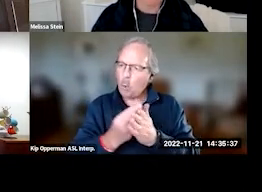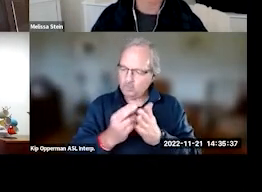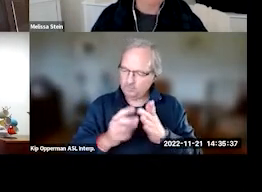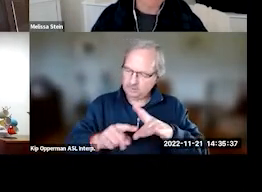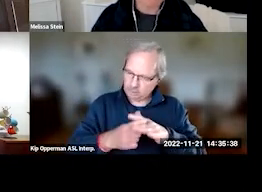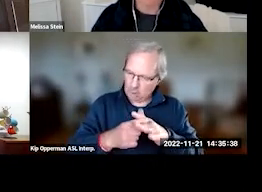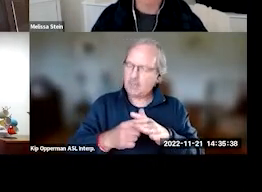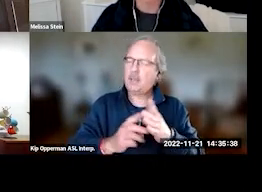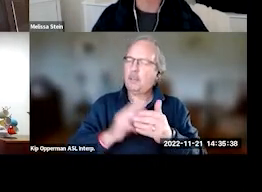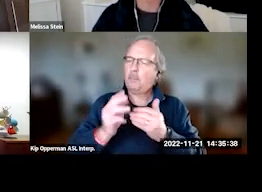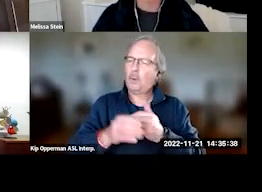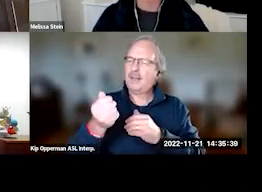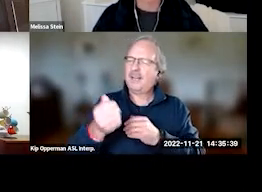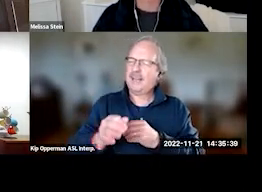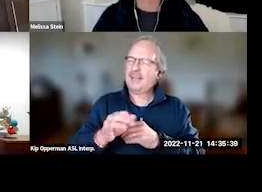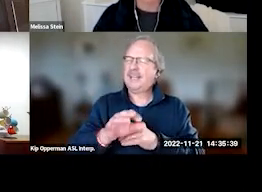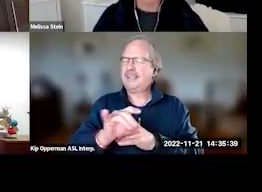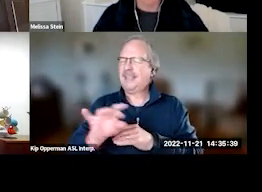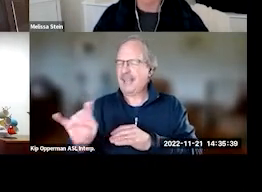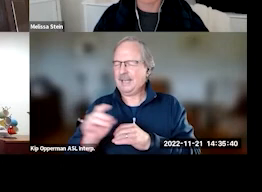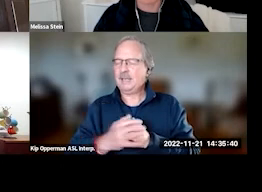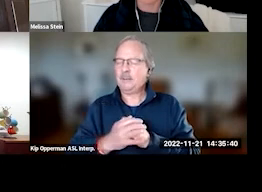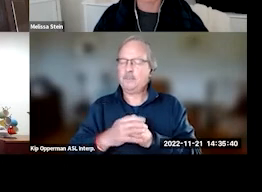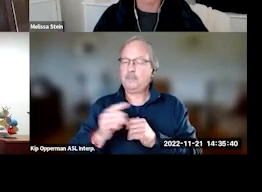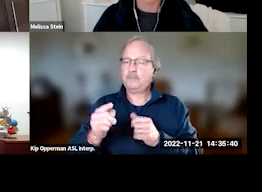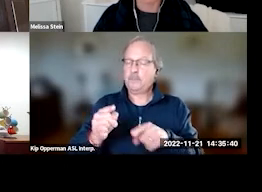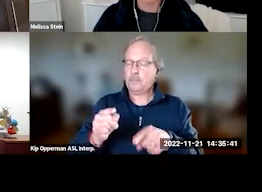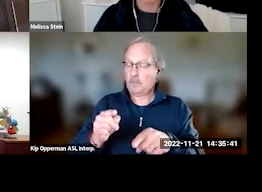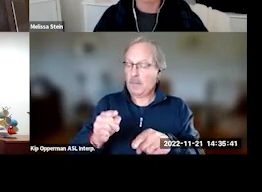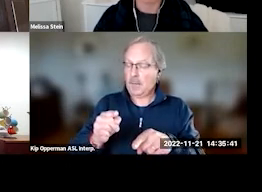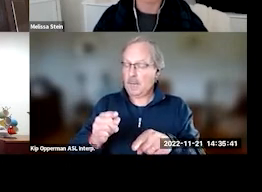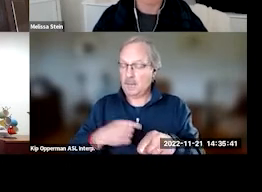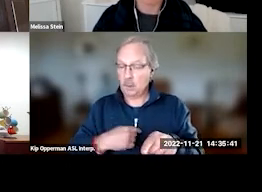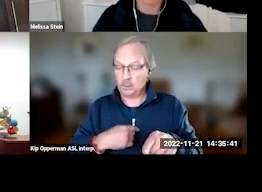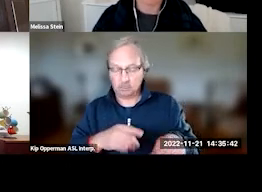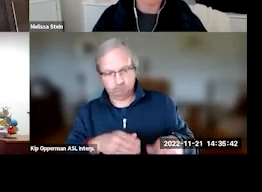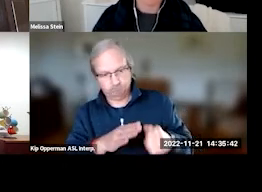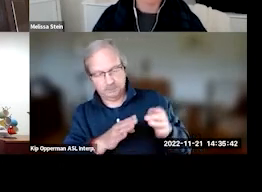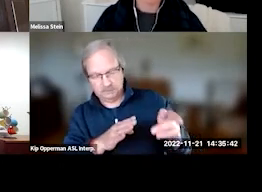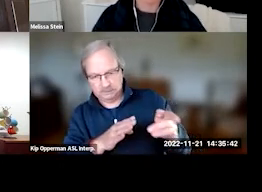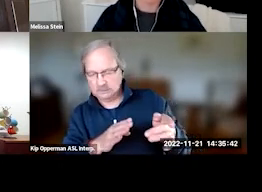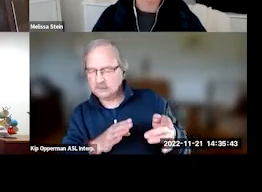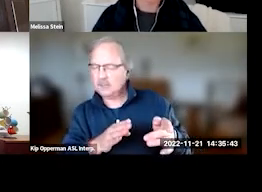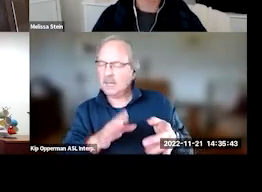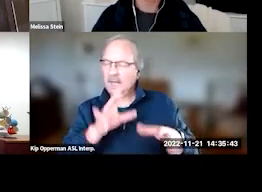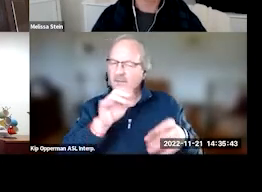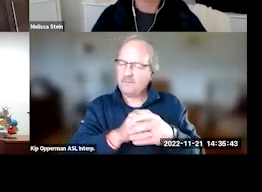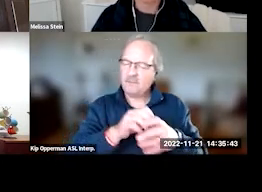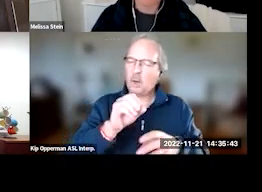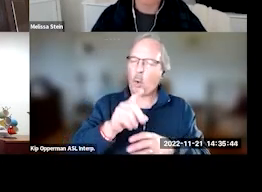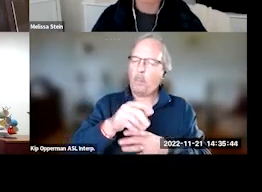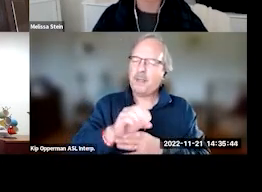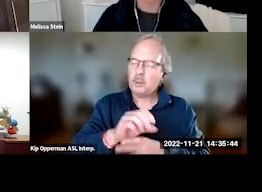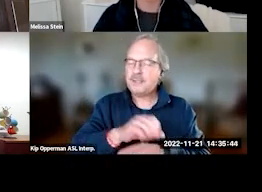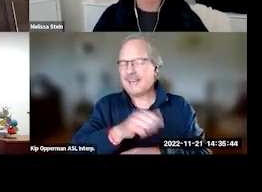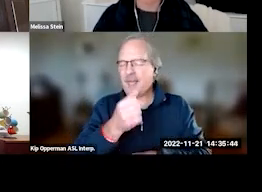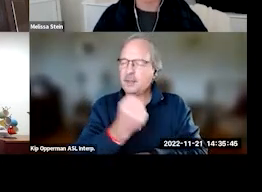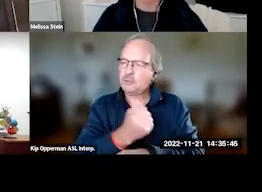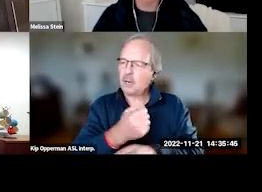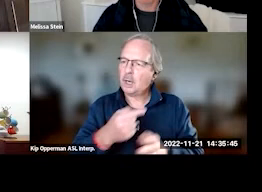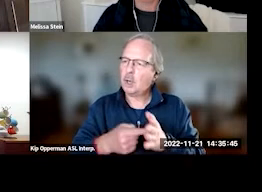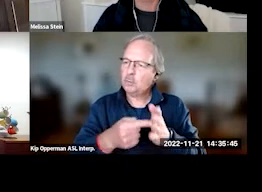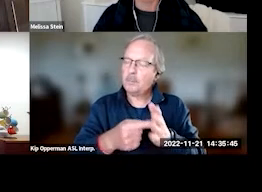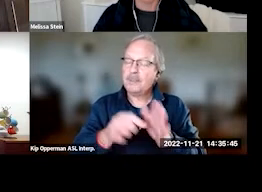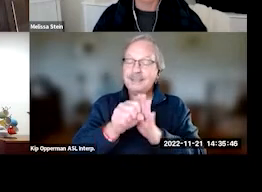also active in state-level efforts to address substance misuse involving opioids and other drugs. He represents the state of